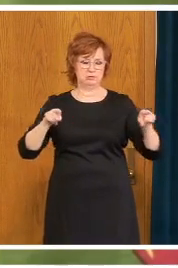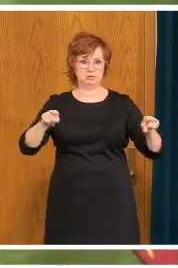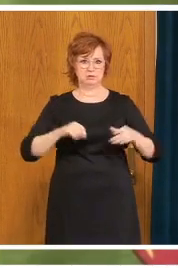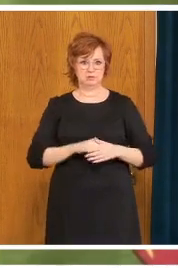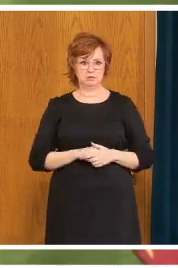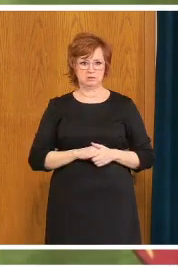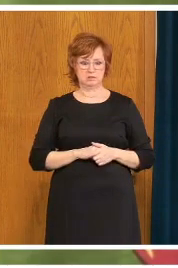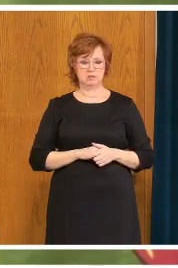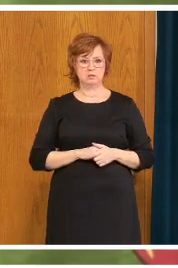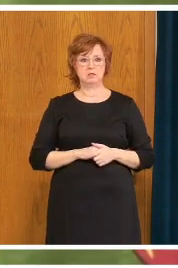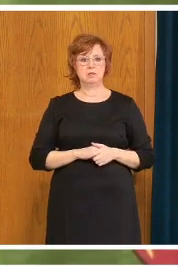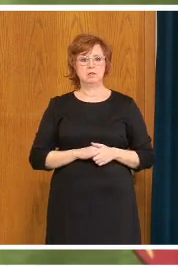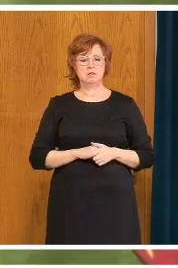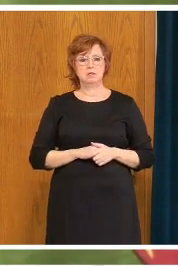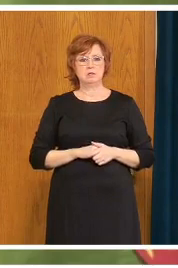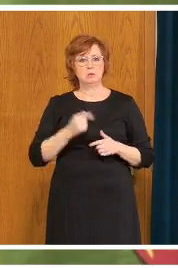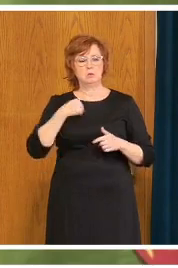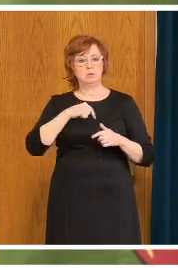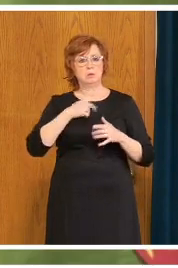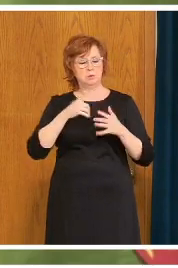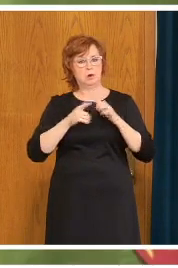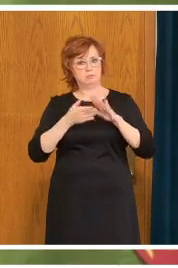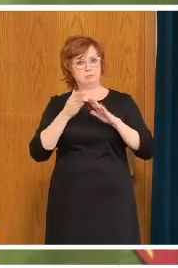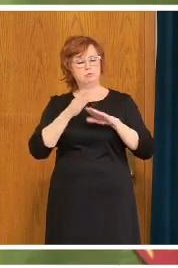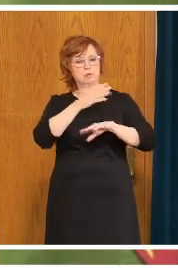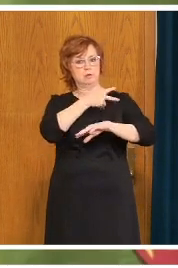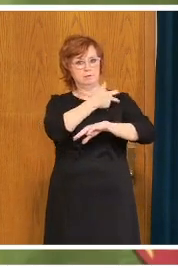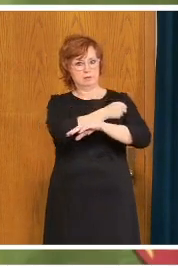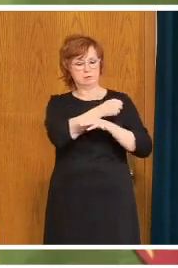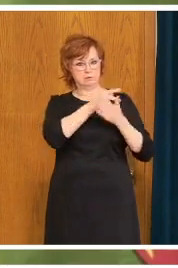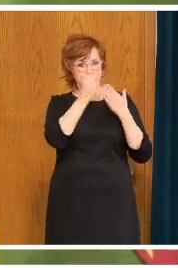the vaccination clinics that we've got running in